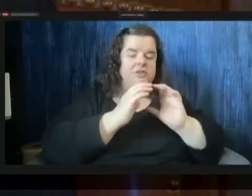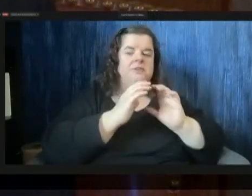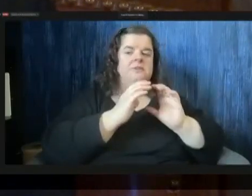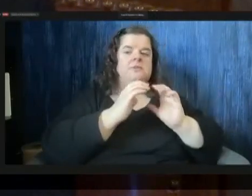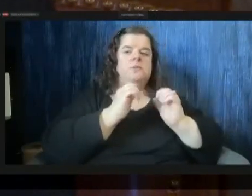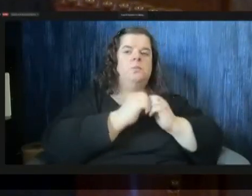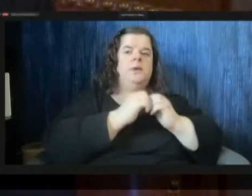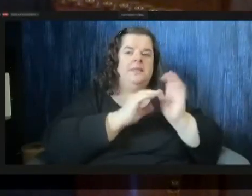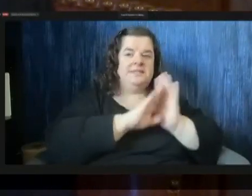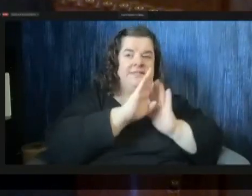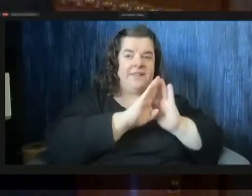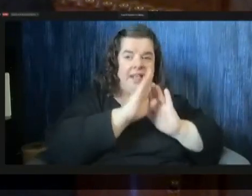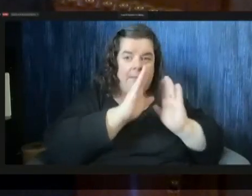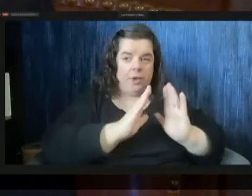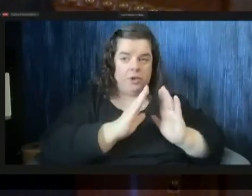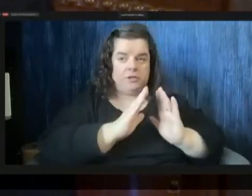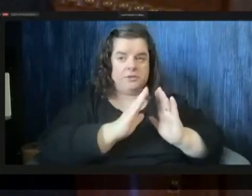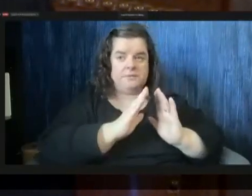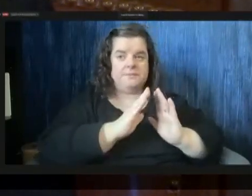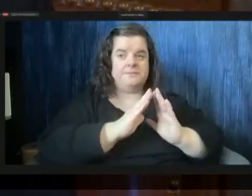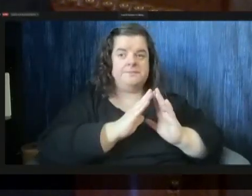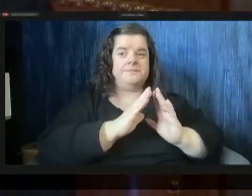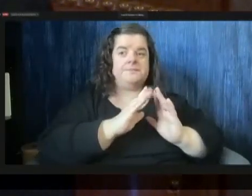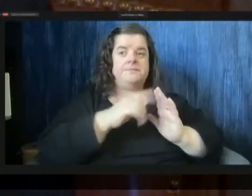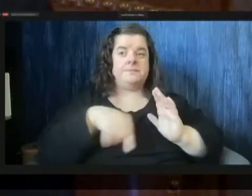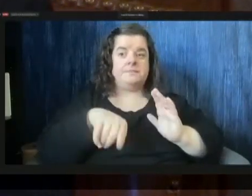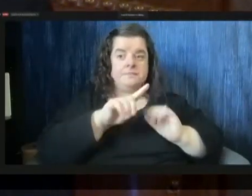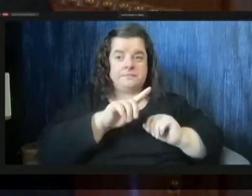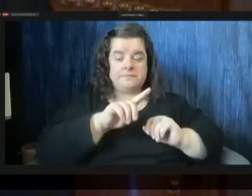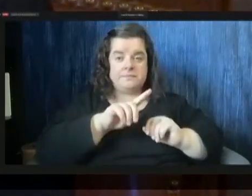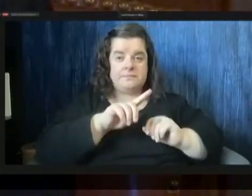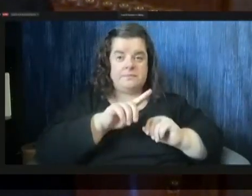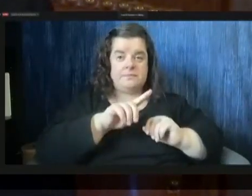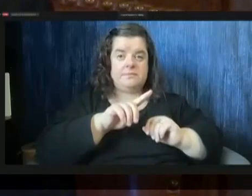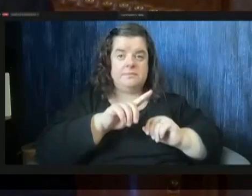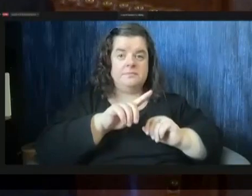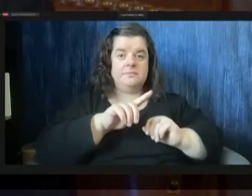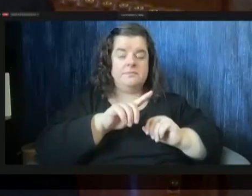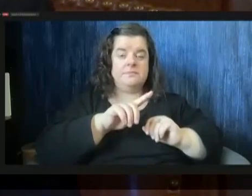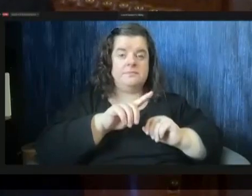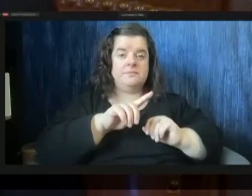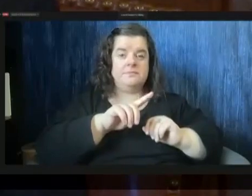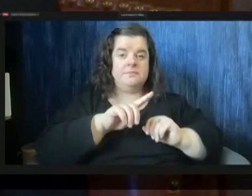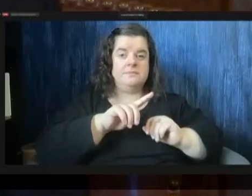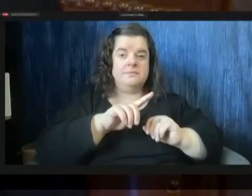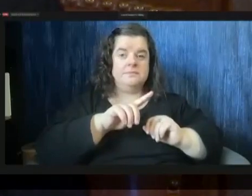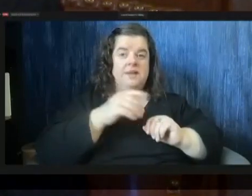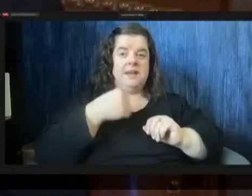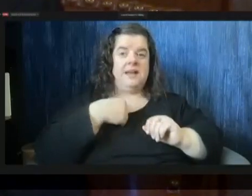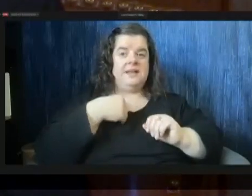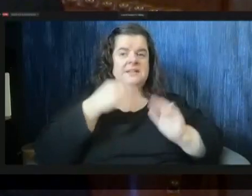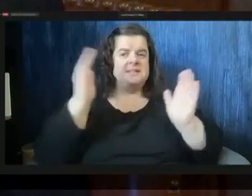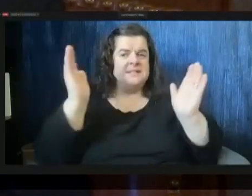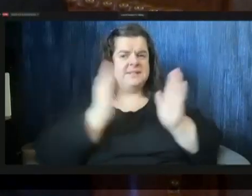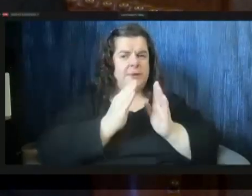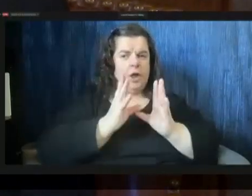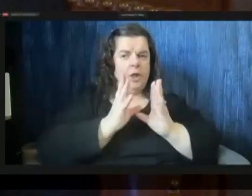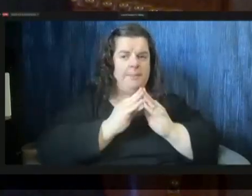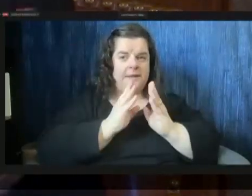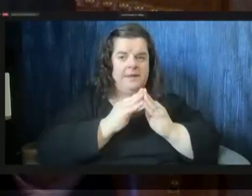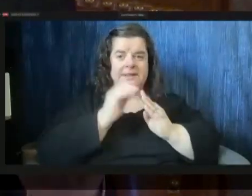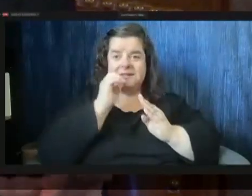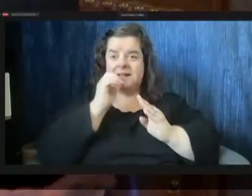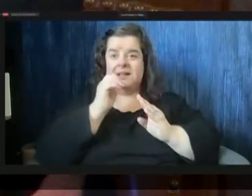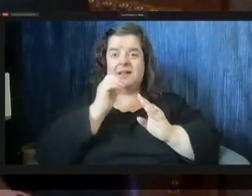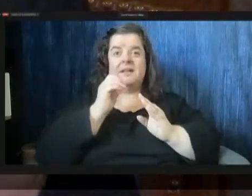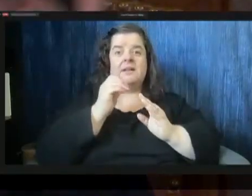with developers who have had a very small meeting that is not represented, just because